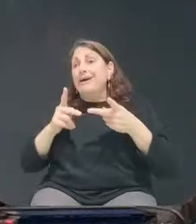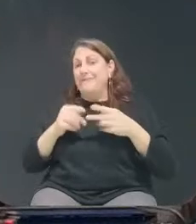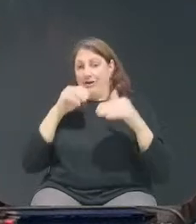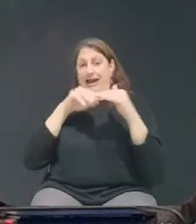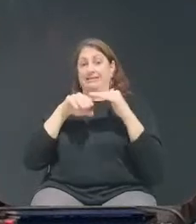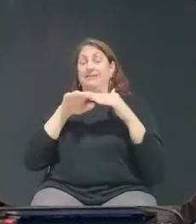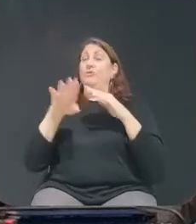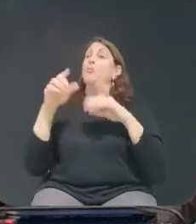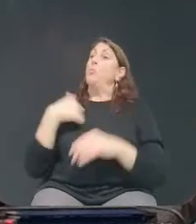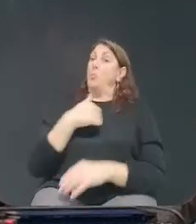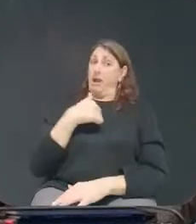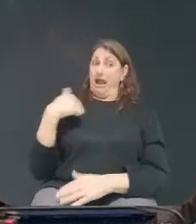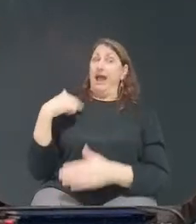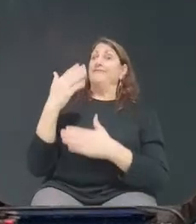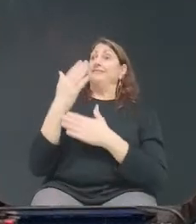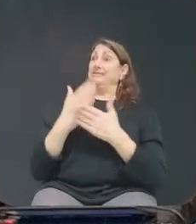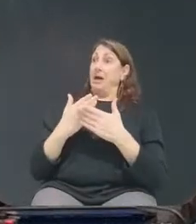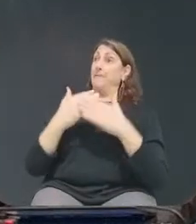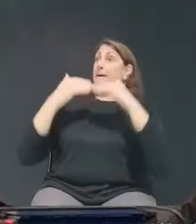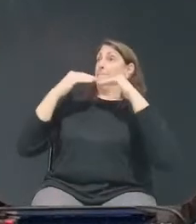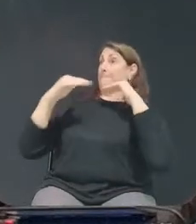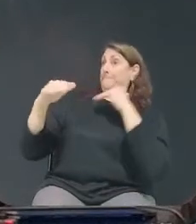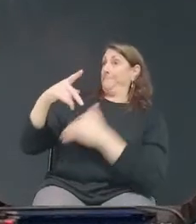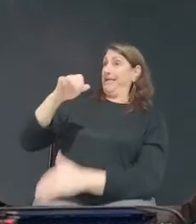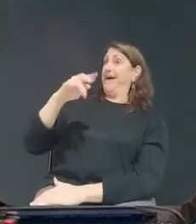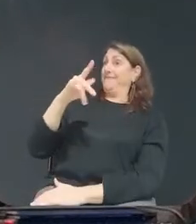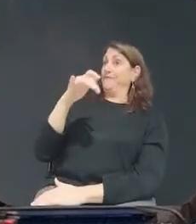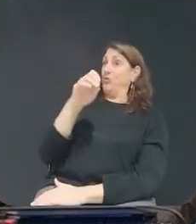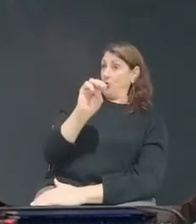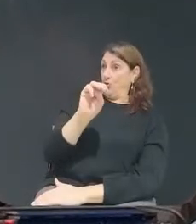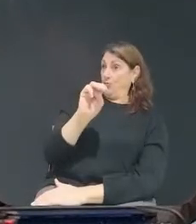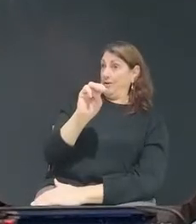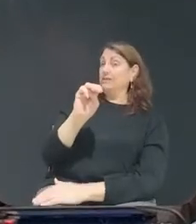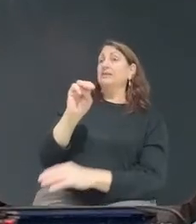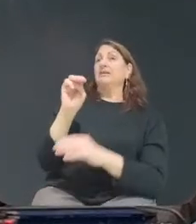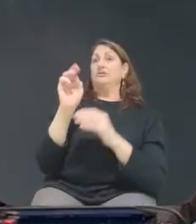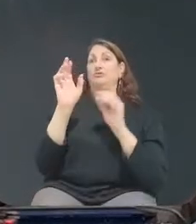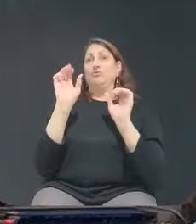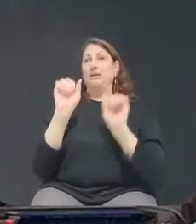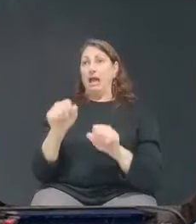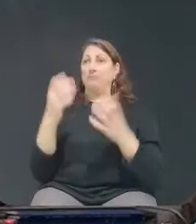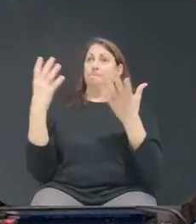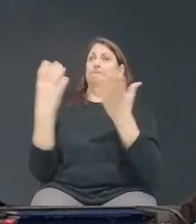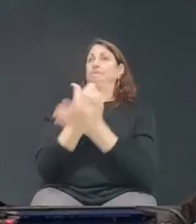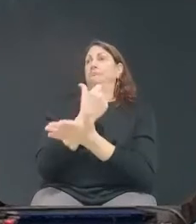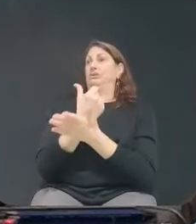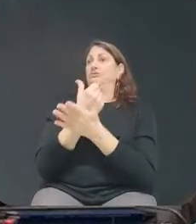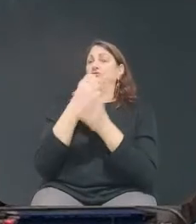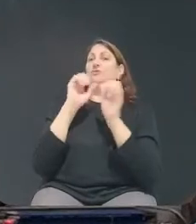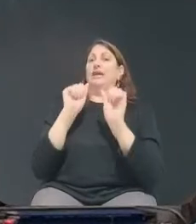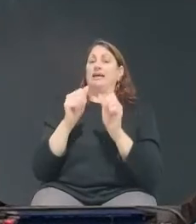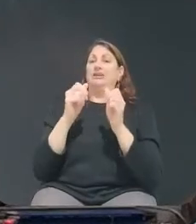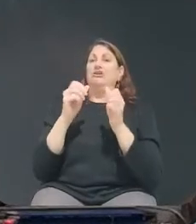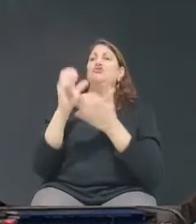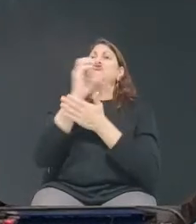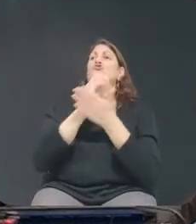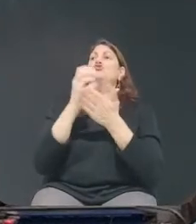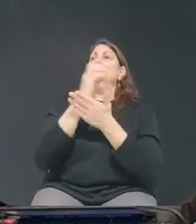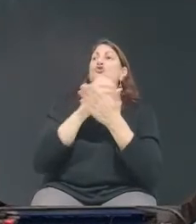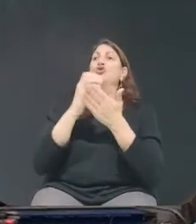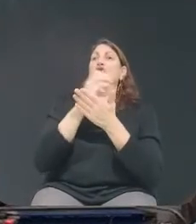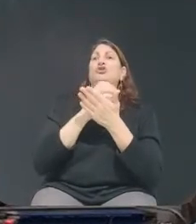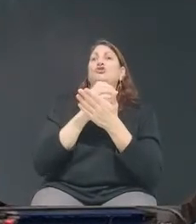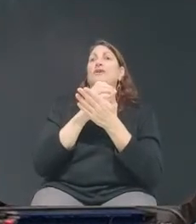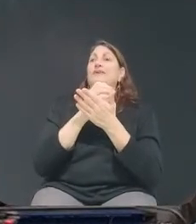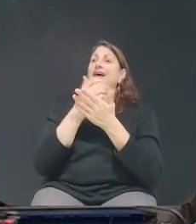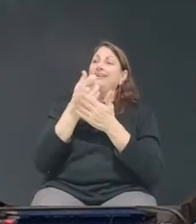Digital Archives where finding aids are all together for many institutions, so you can search across different institutions for